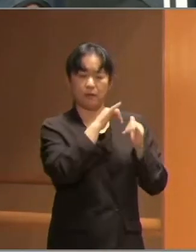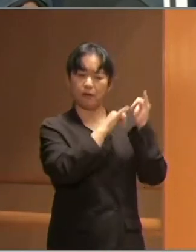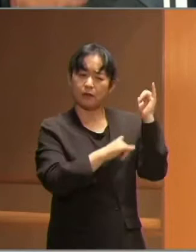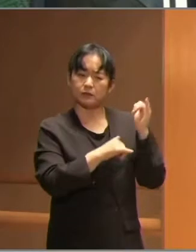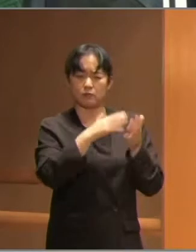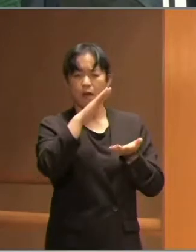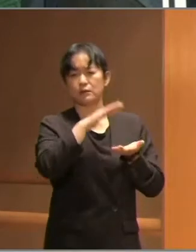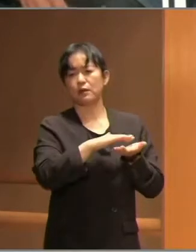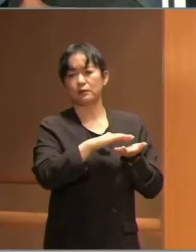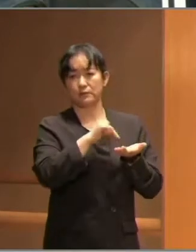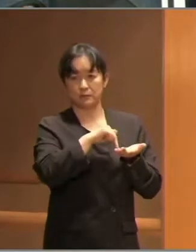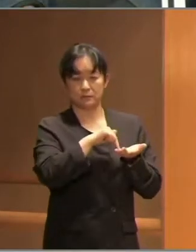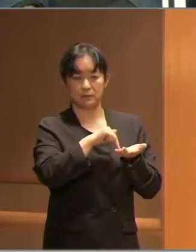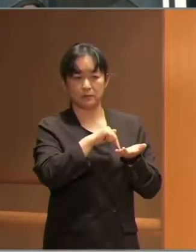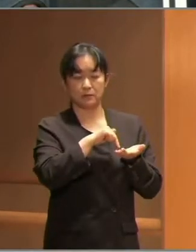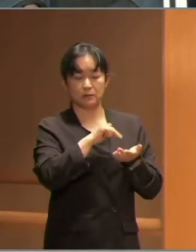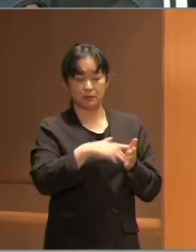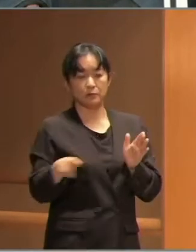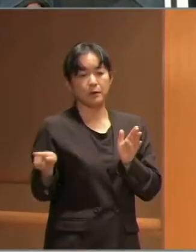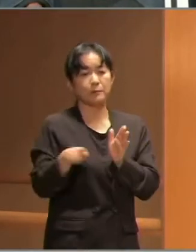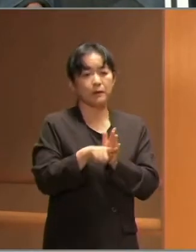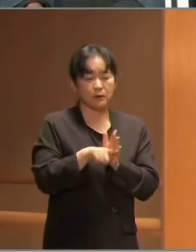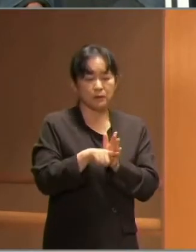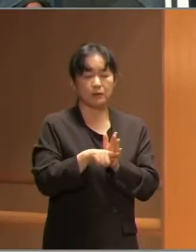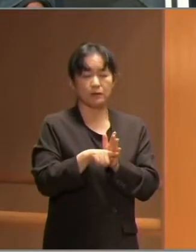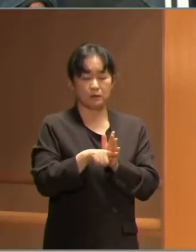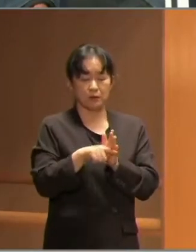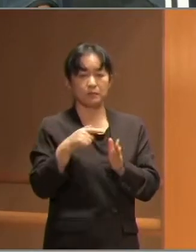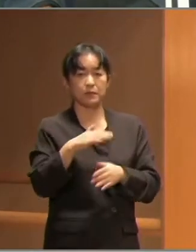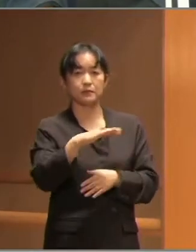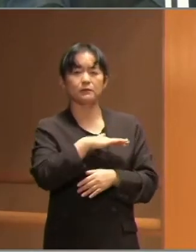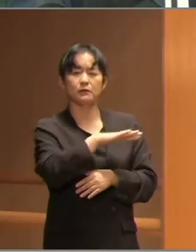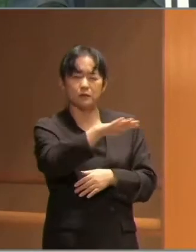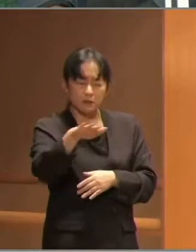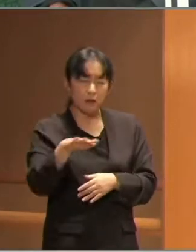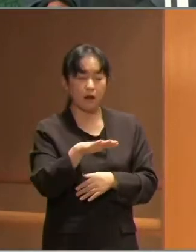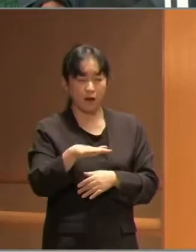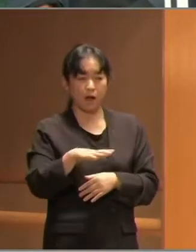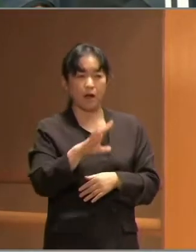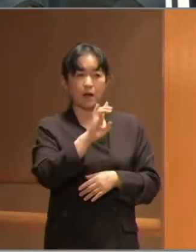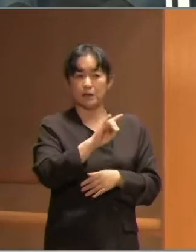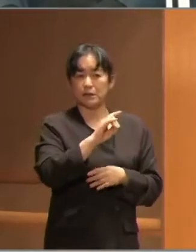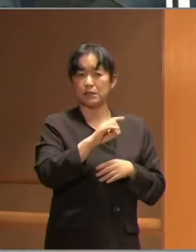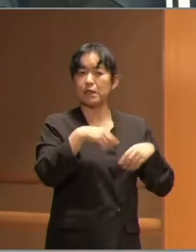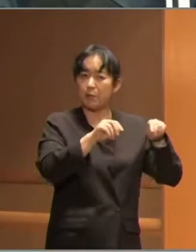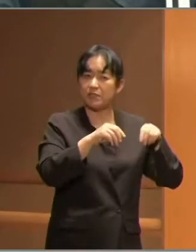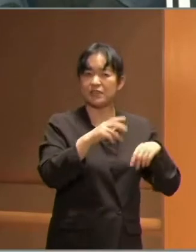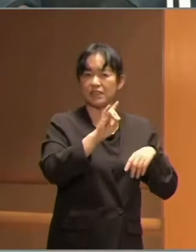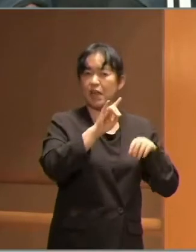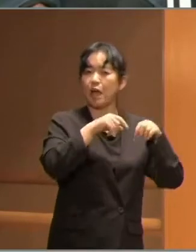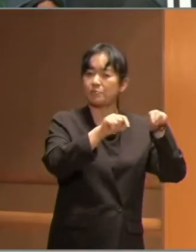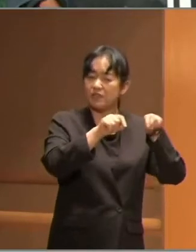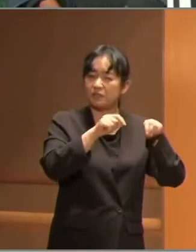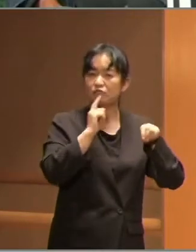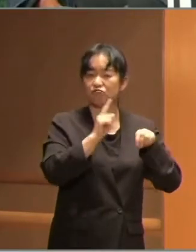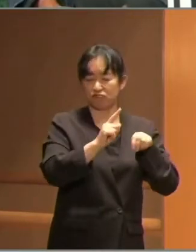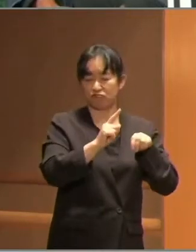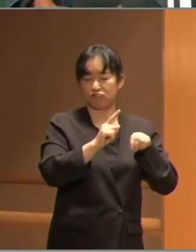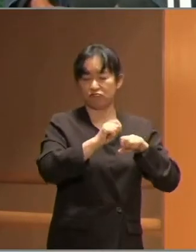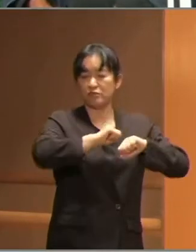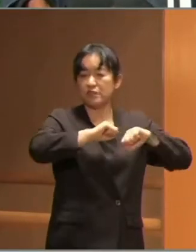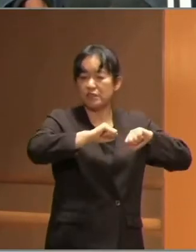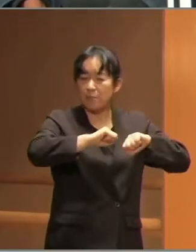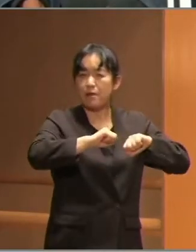Western paper, we started to use the word washi. But until then, the locally made paper